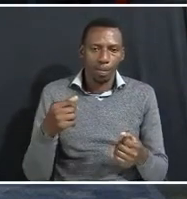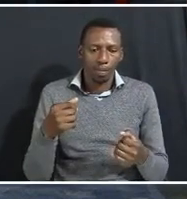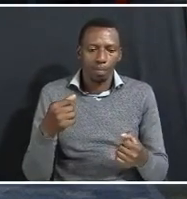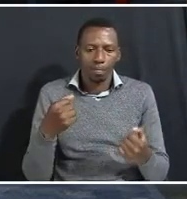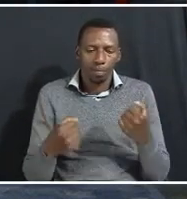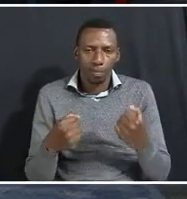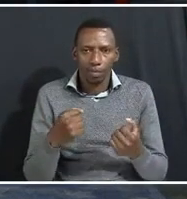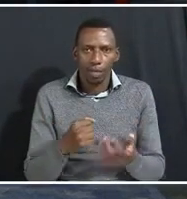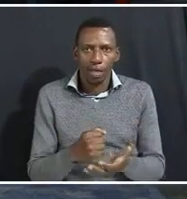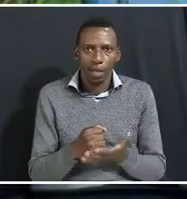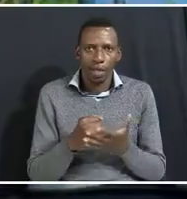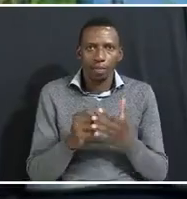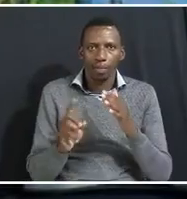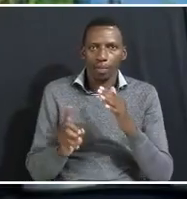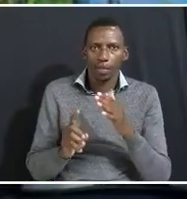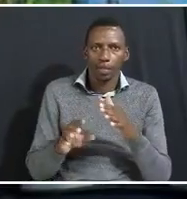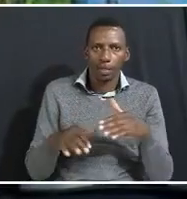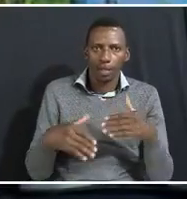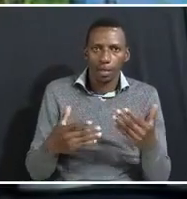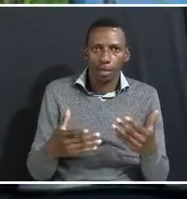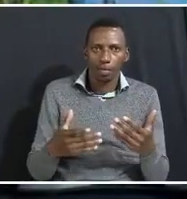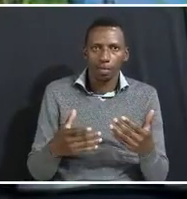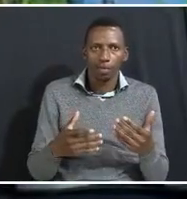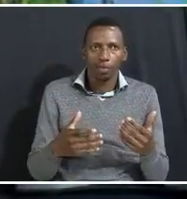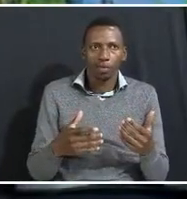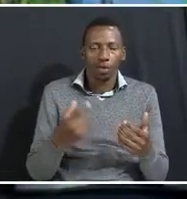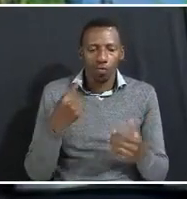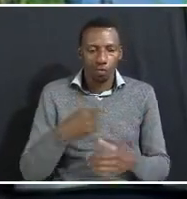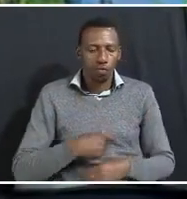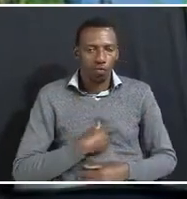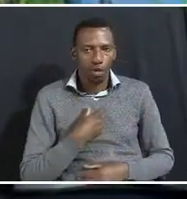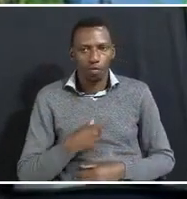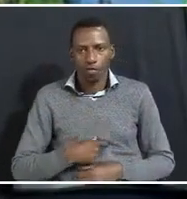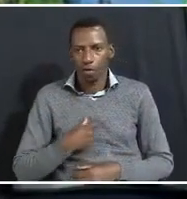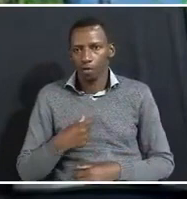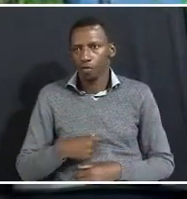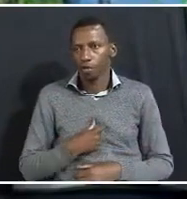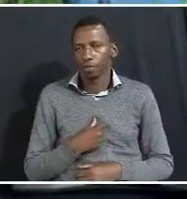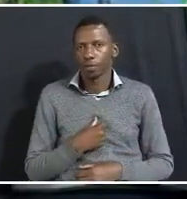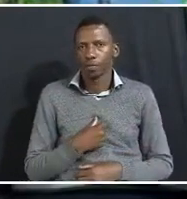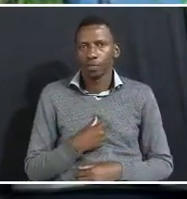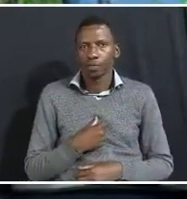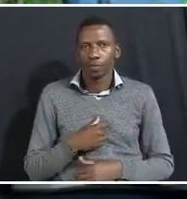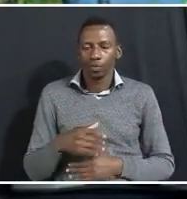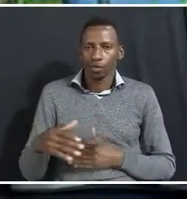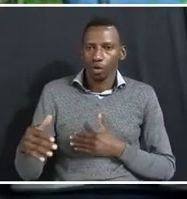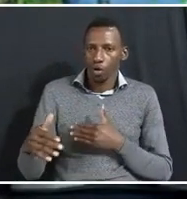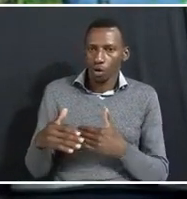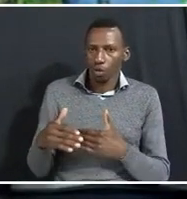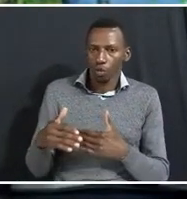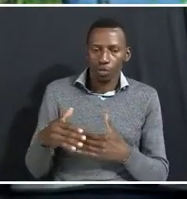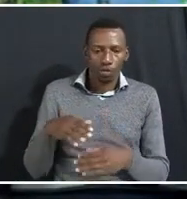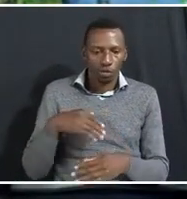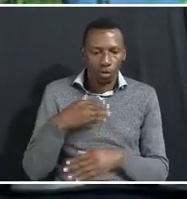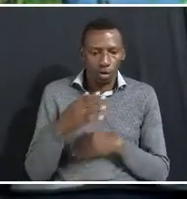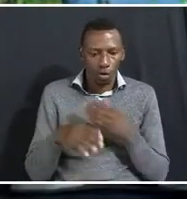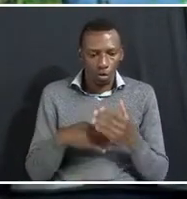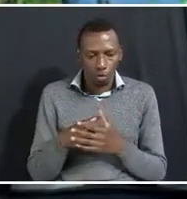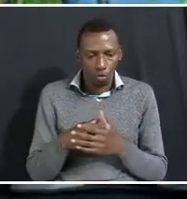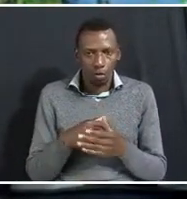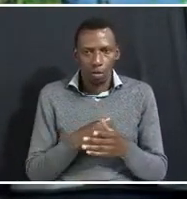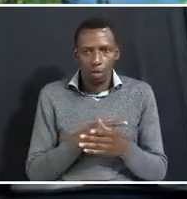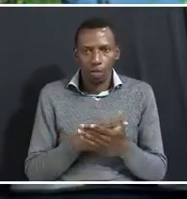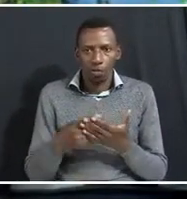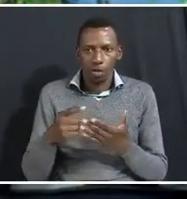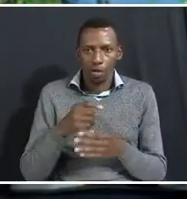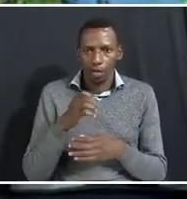ministry in terms of doing these so-called visitations. Yeah, almost every weekend, we have members who are reaching out